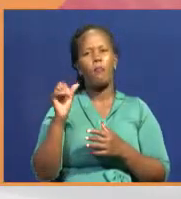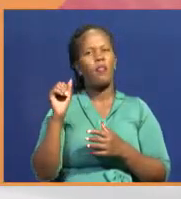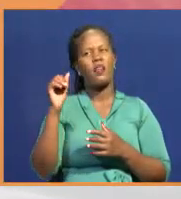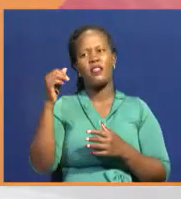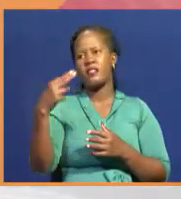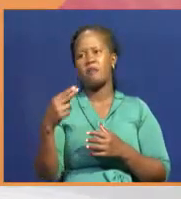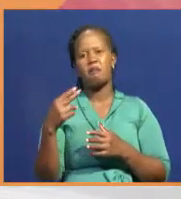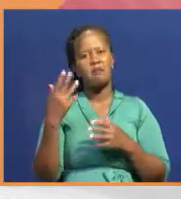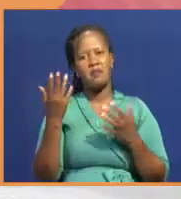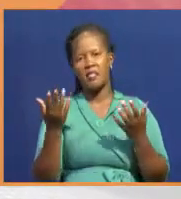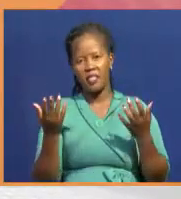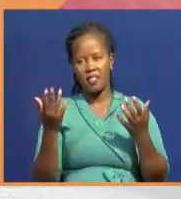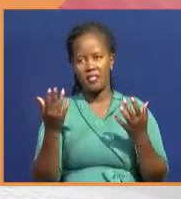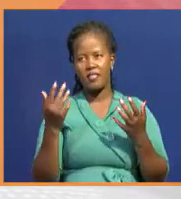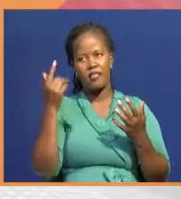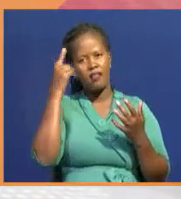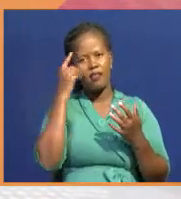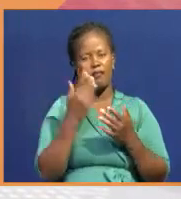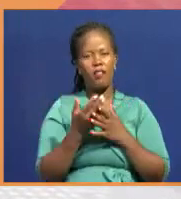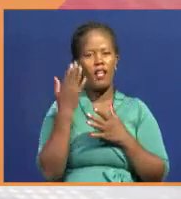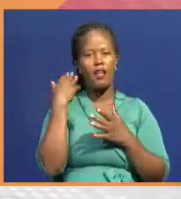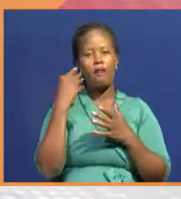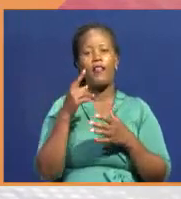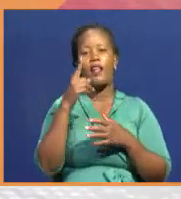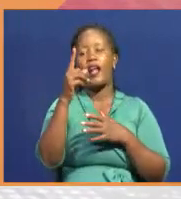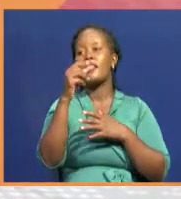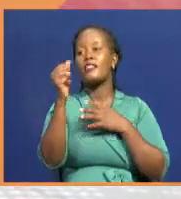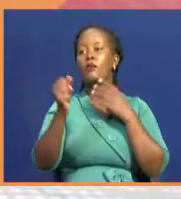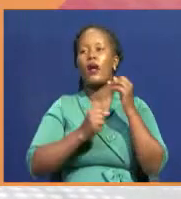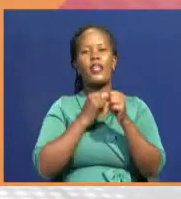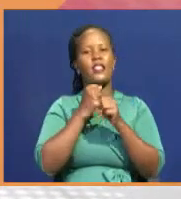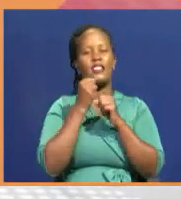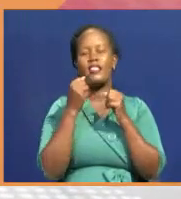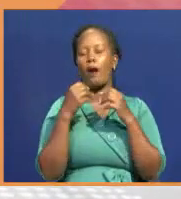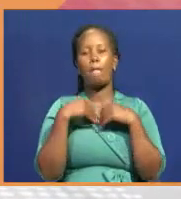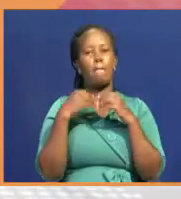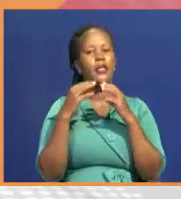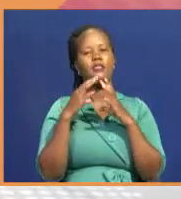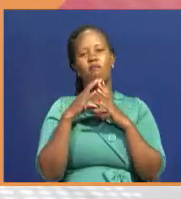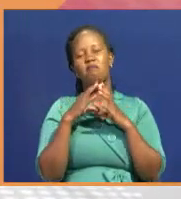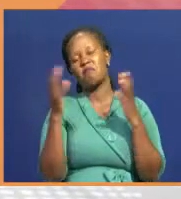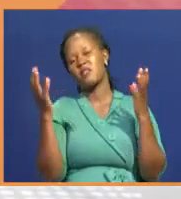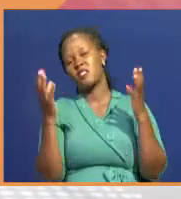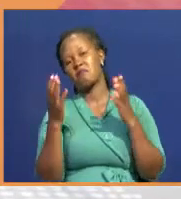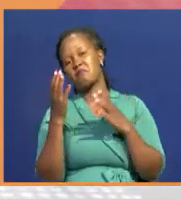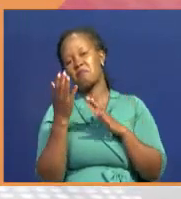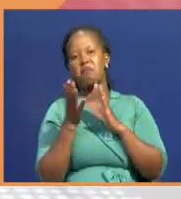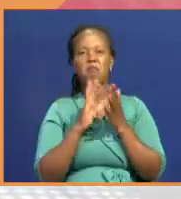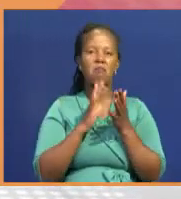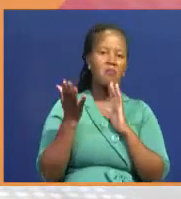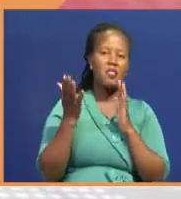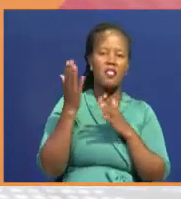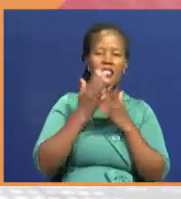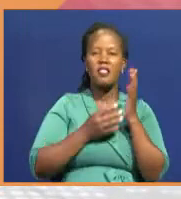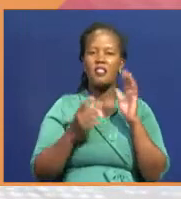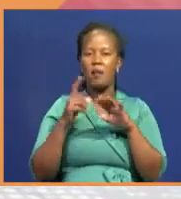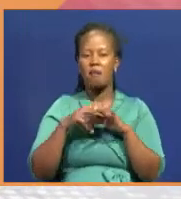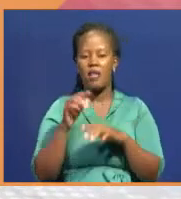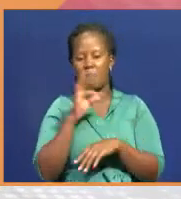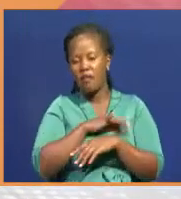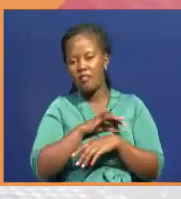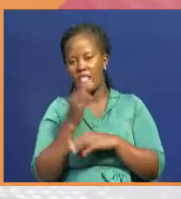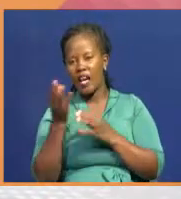at the shillings for the last 1 year. It has been quite erratic, sometimes gaining and sometimes losing marginally. How is